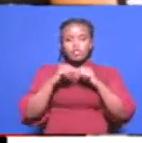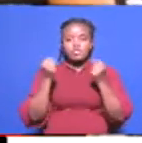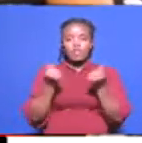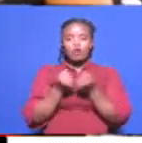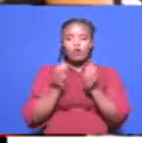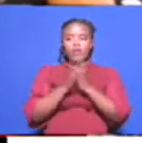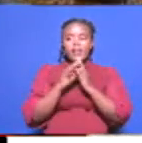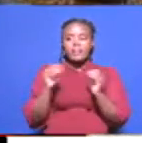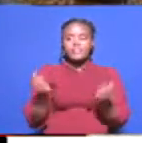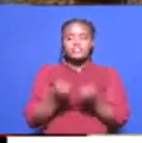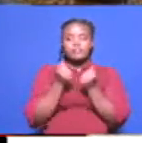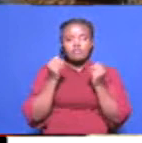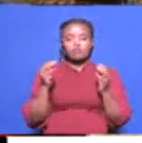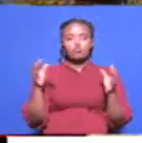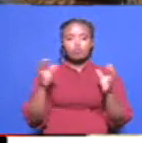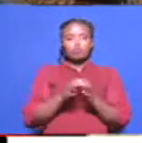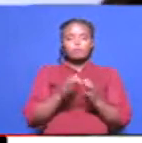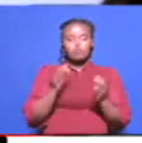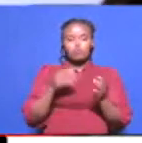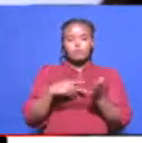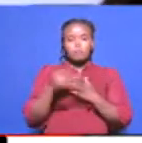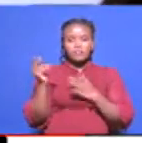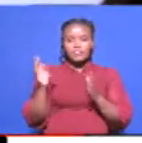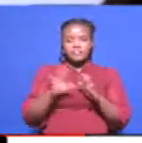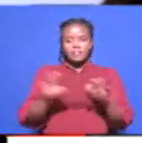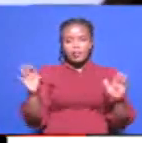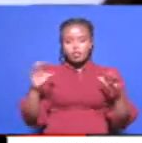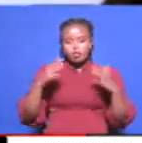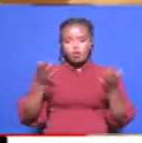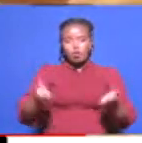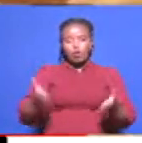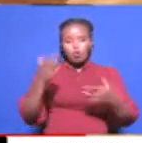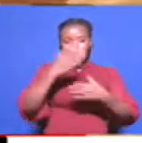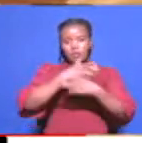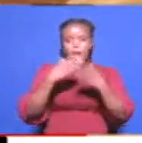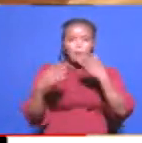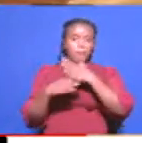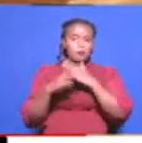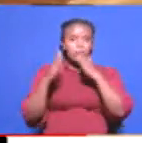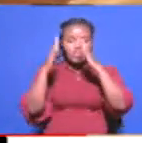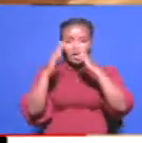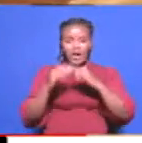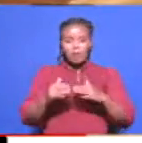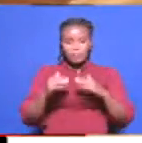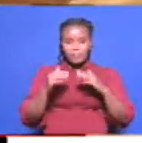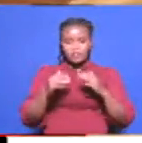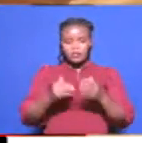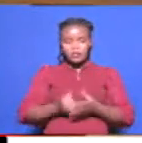to purchase land or build houses. For Prime Edition, I am Teresa Mutai.